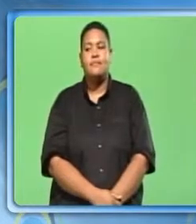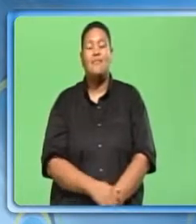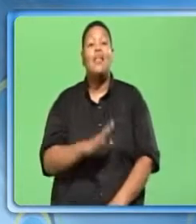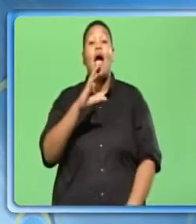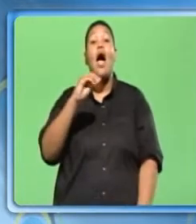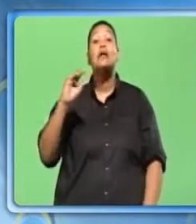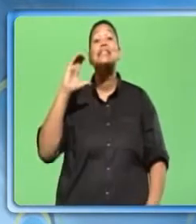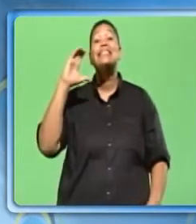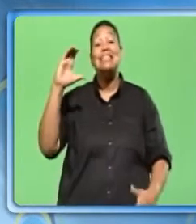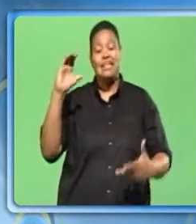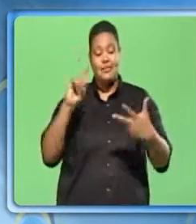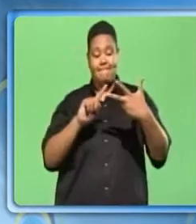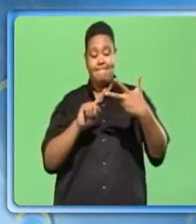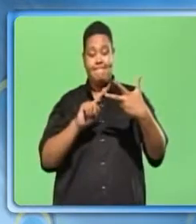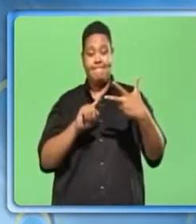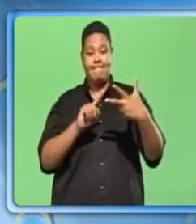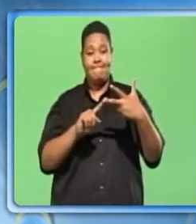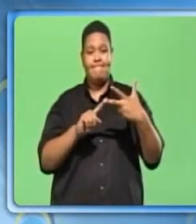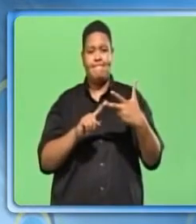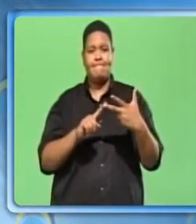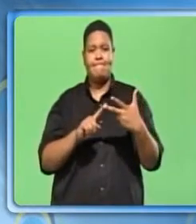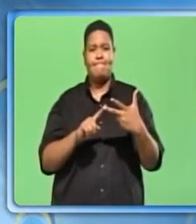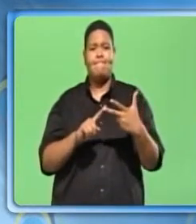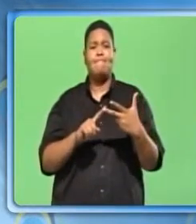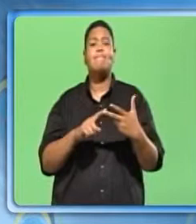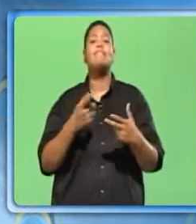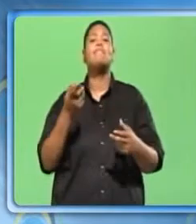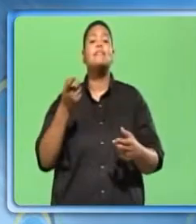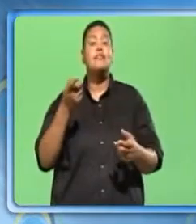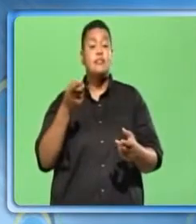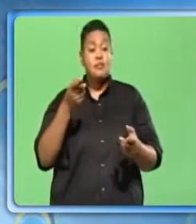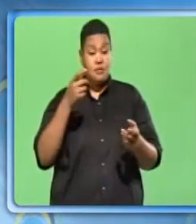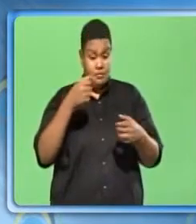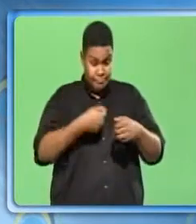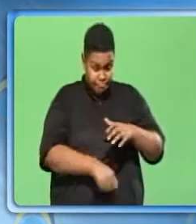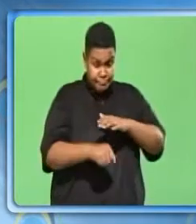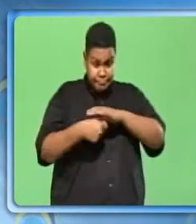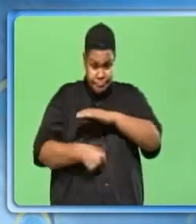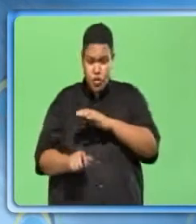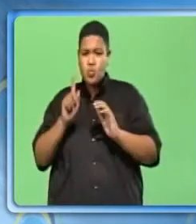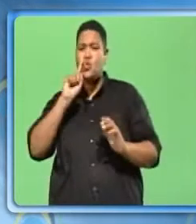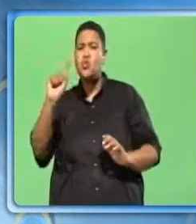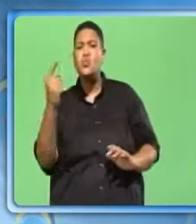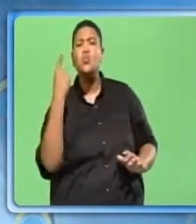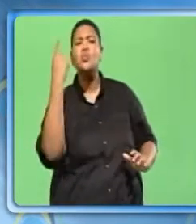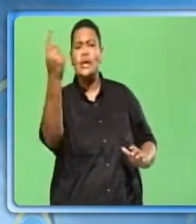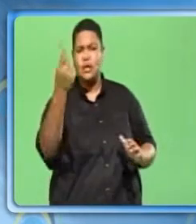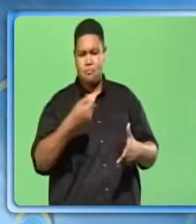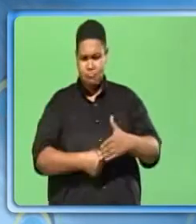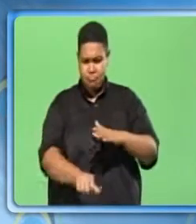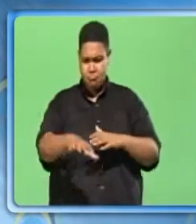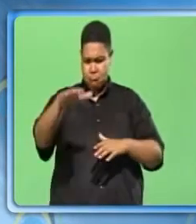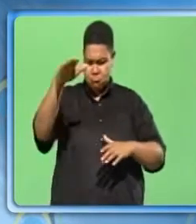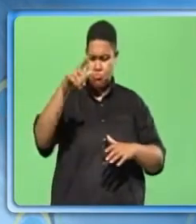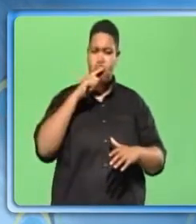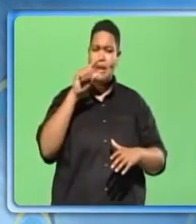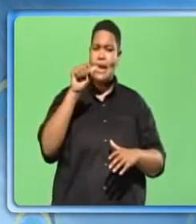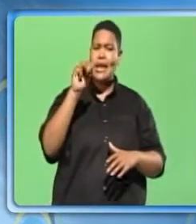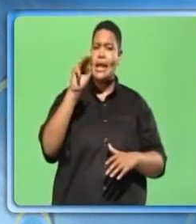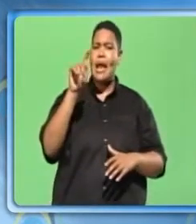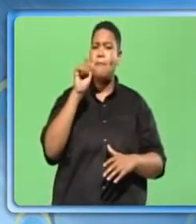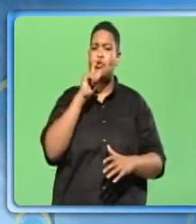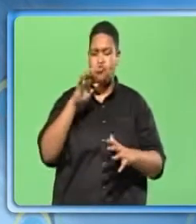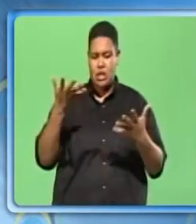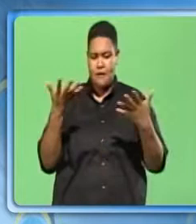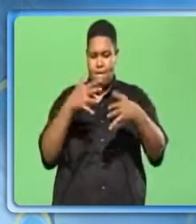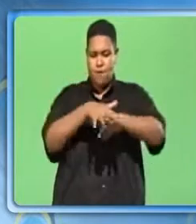And C. Sexual reproduction which results in unique offspring since unique haploid gametes are